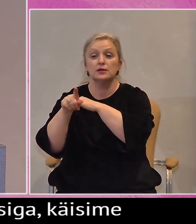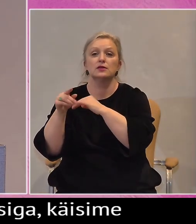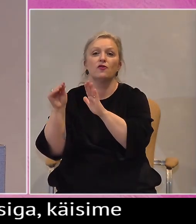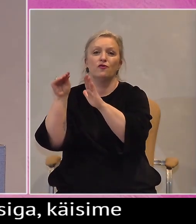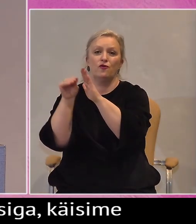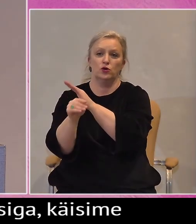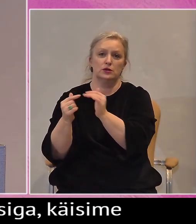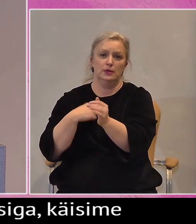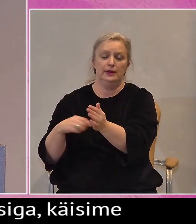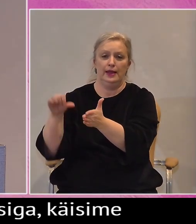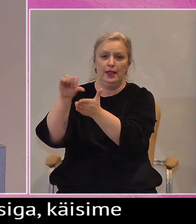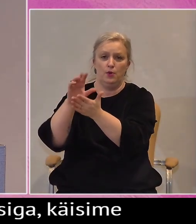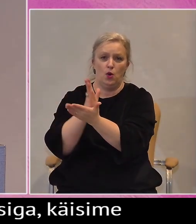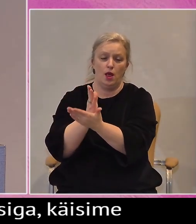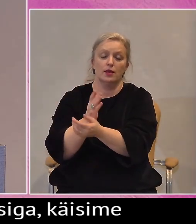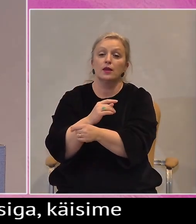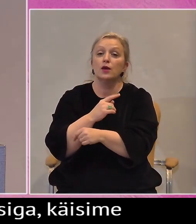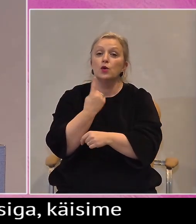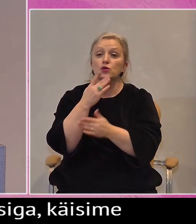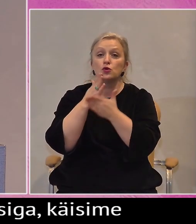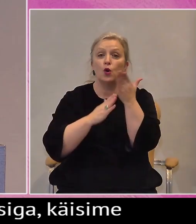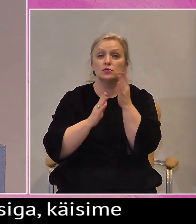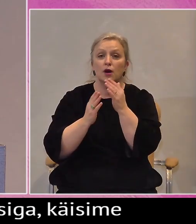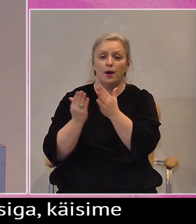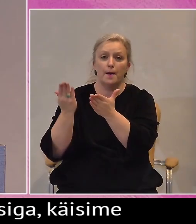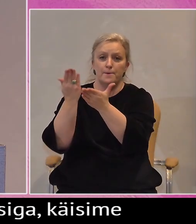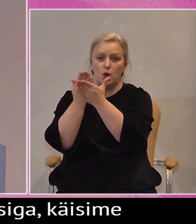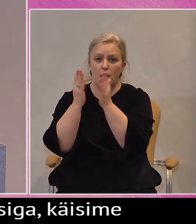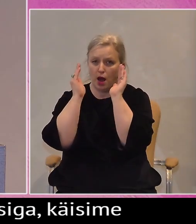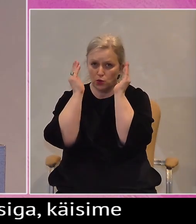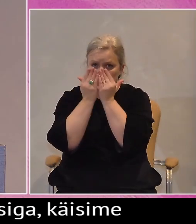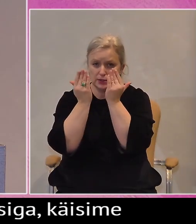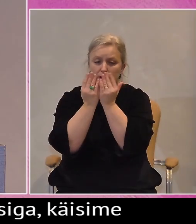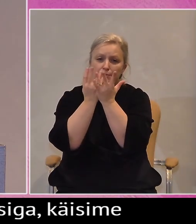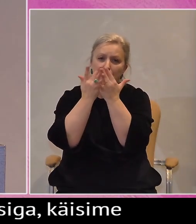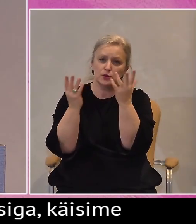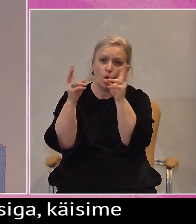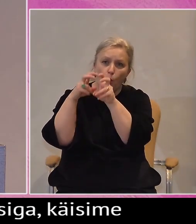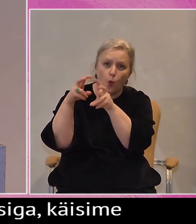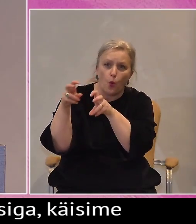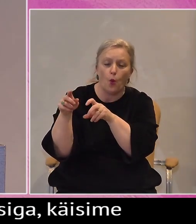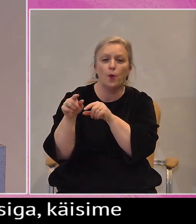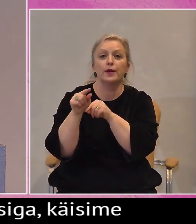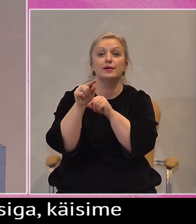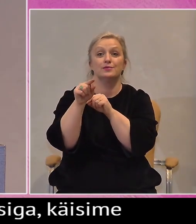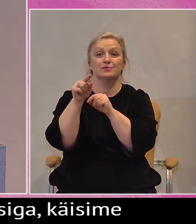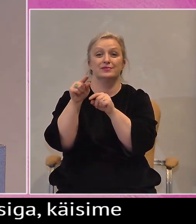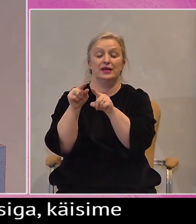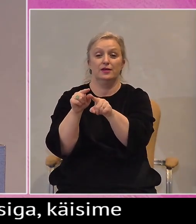US network, so to say, the Siemens Fund, part of which is dedicated to autism spectrum